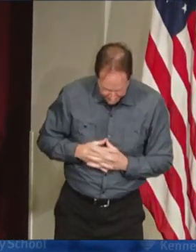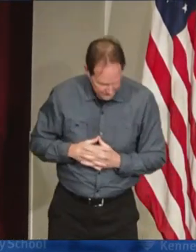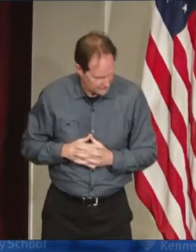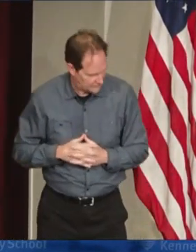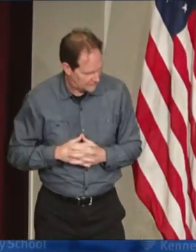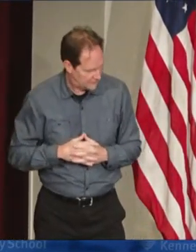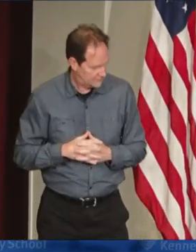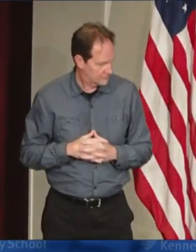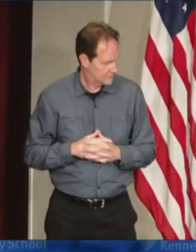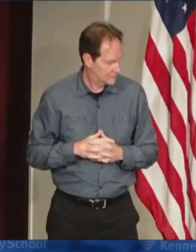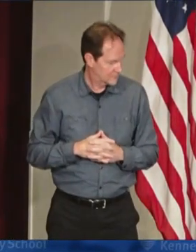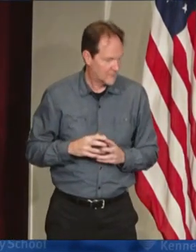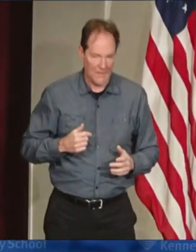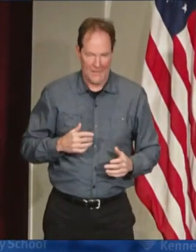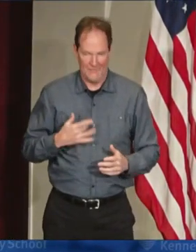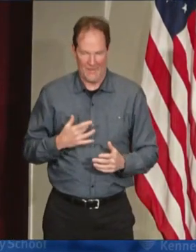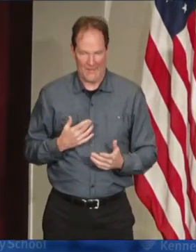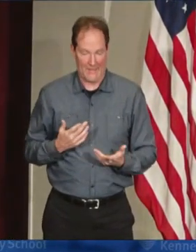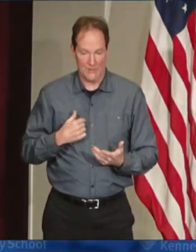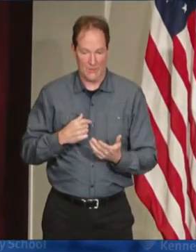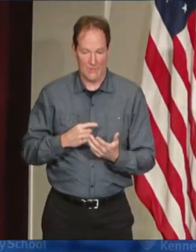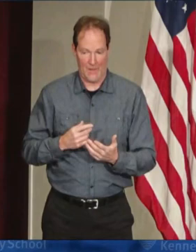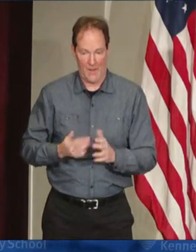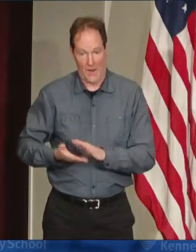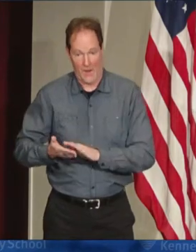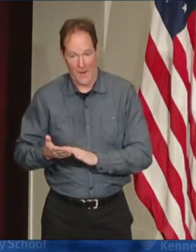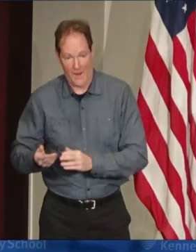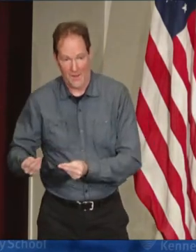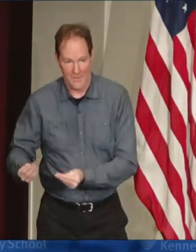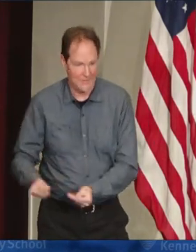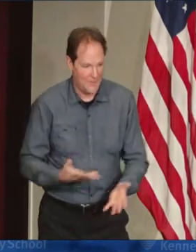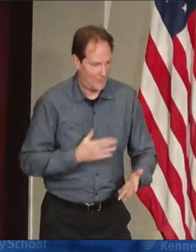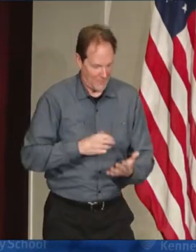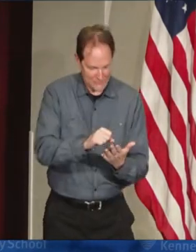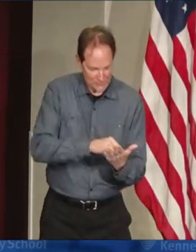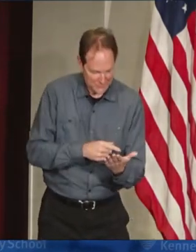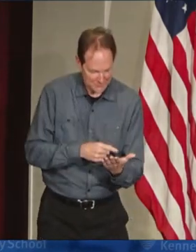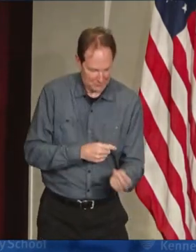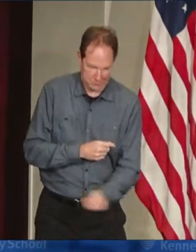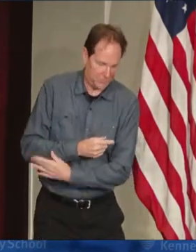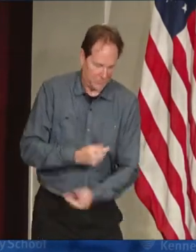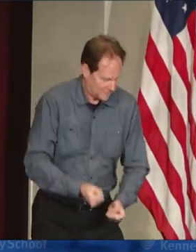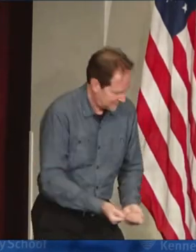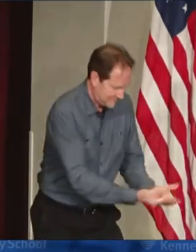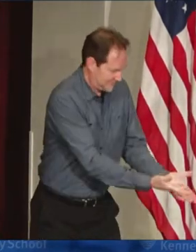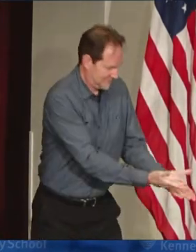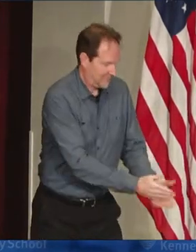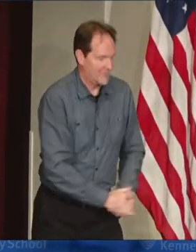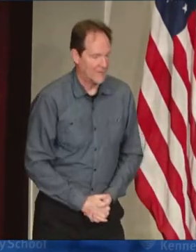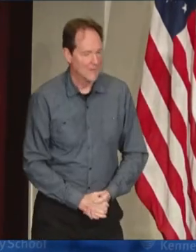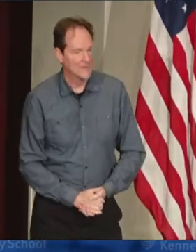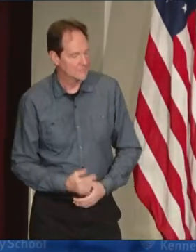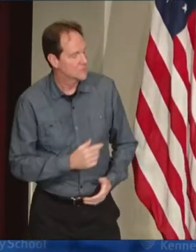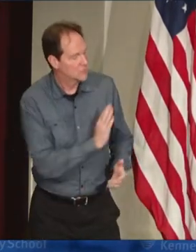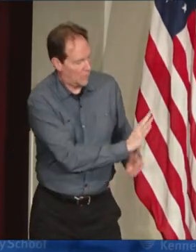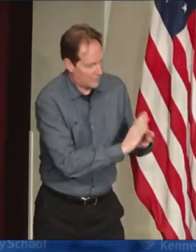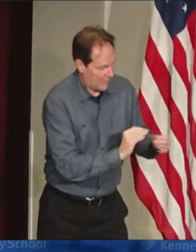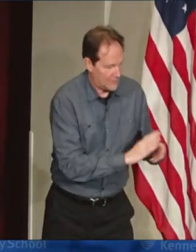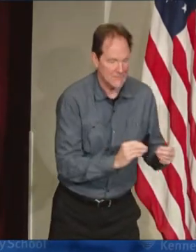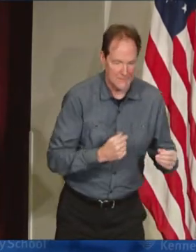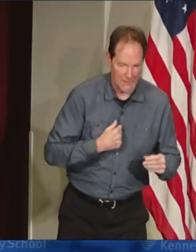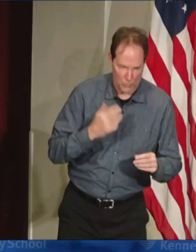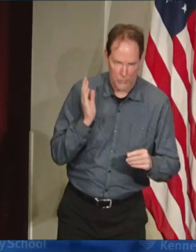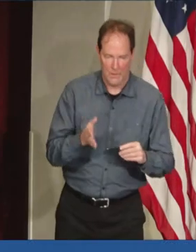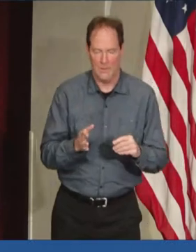I almost feel like I should hand the program over to you. I'm going to throw away my script. I do want to go. I am going to build, though, on those comments to